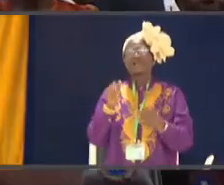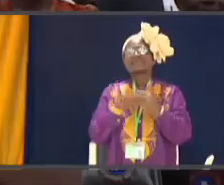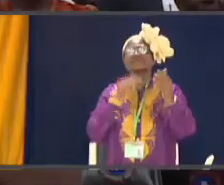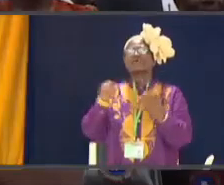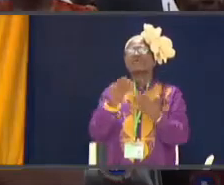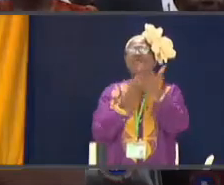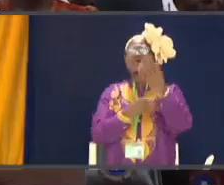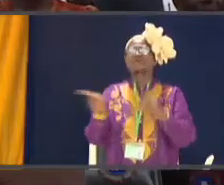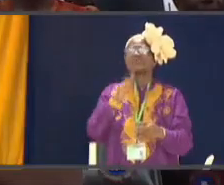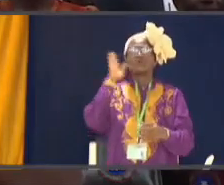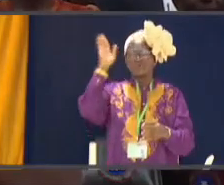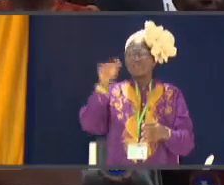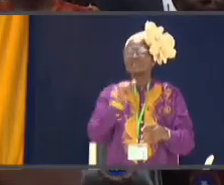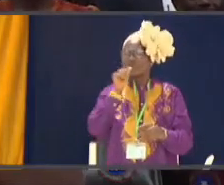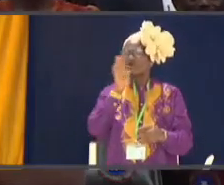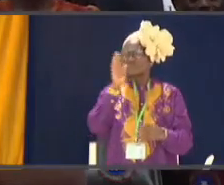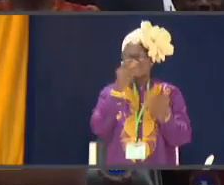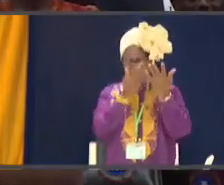e oni rogun ibanuje o